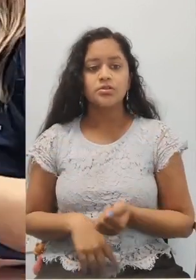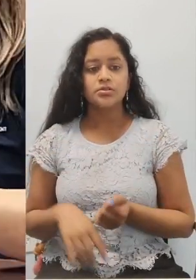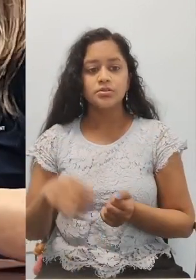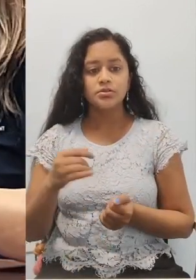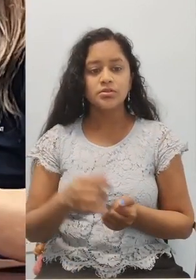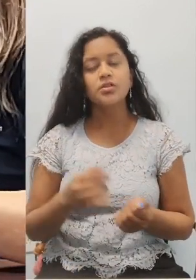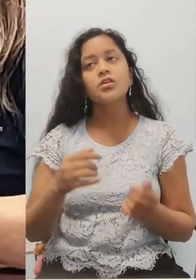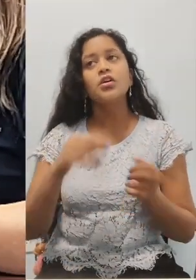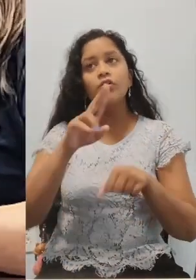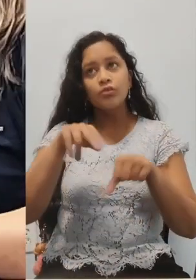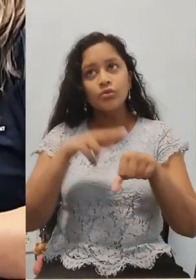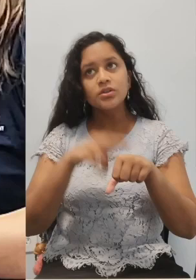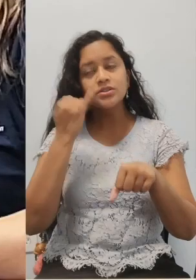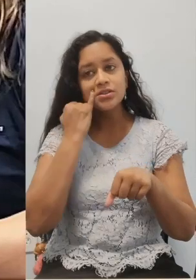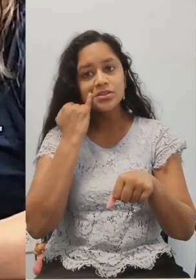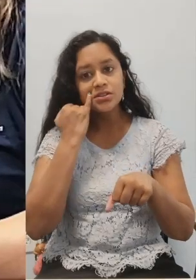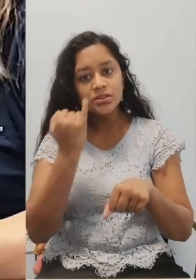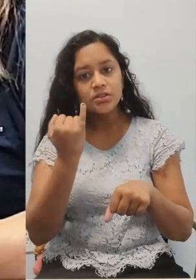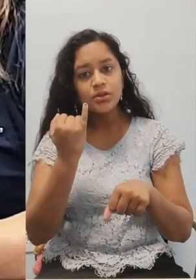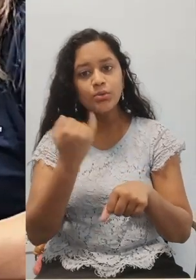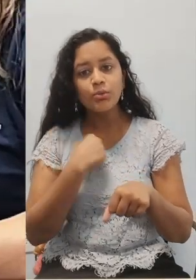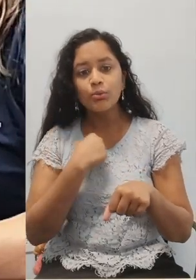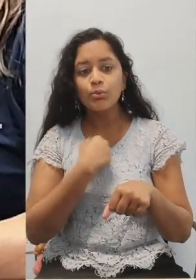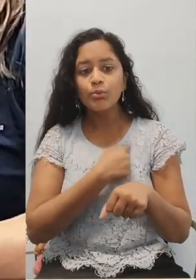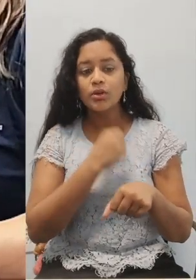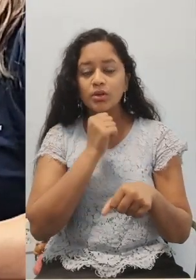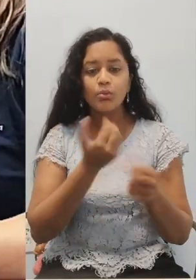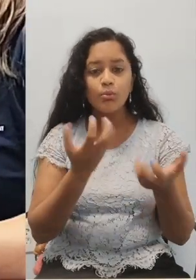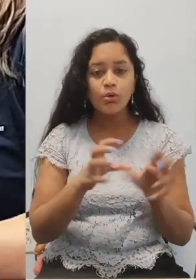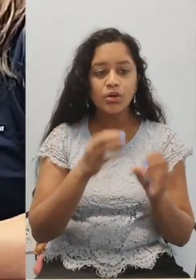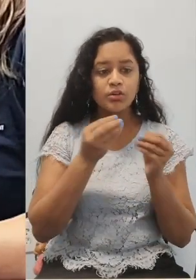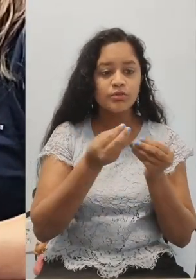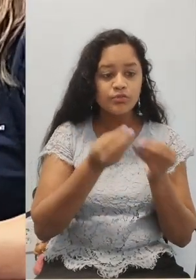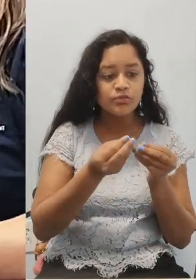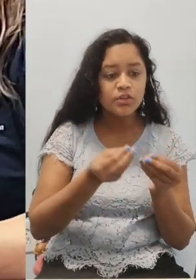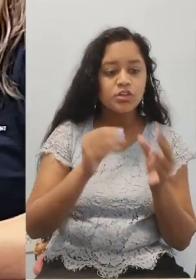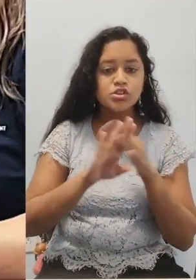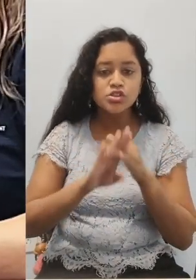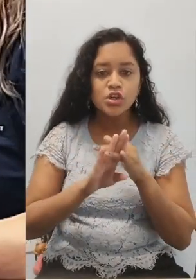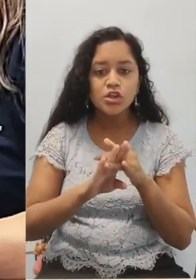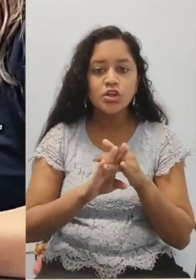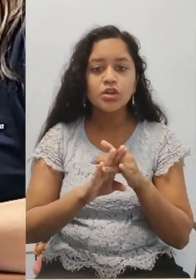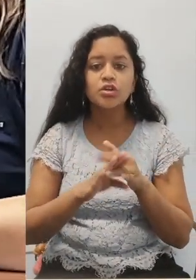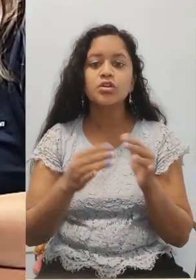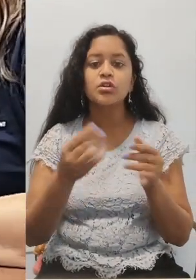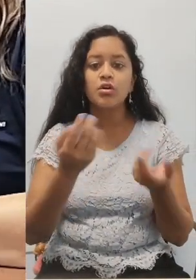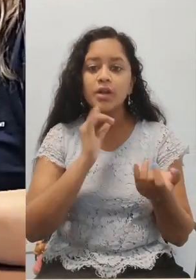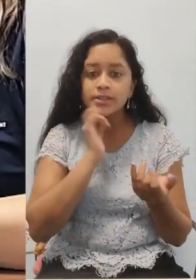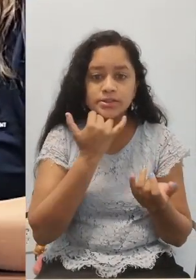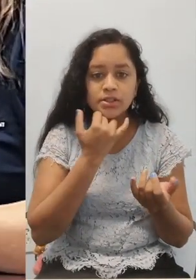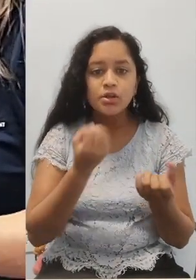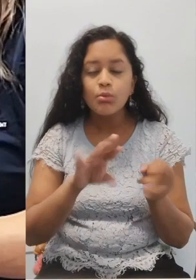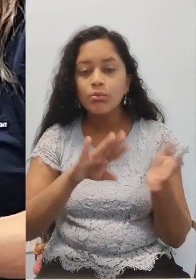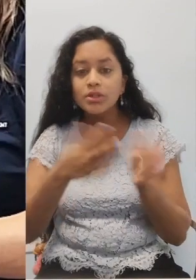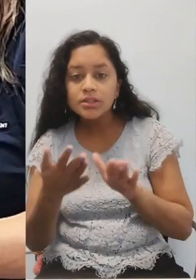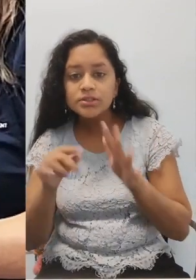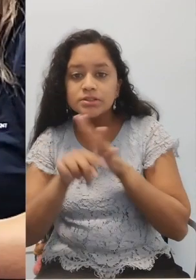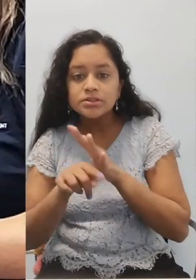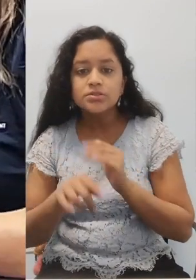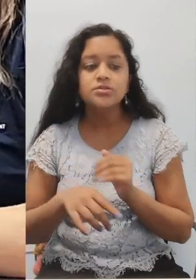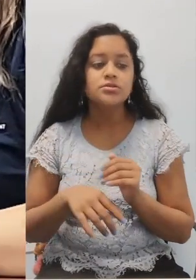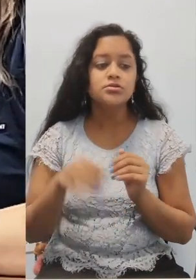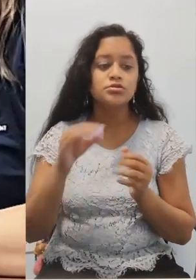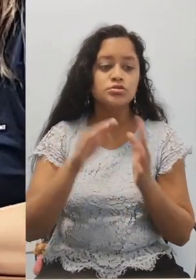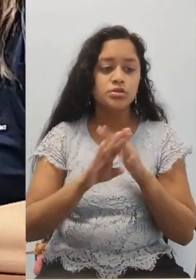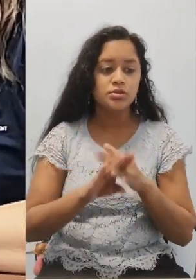if you have a dead shark, obviously we don't want that, but let us know, and then we can at least get a little bit more information out